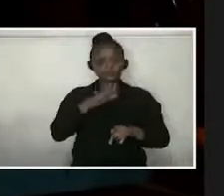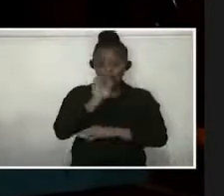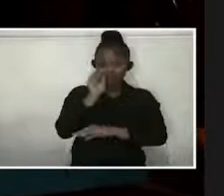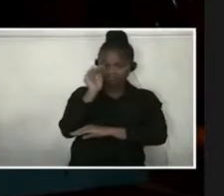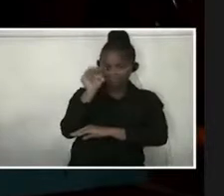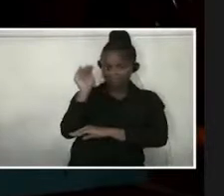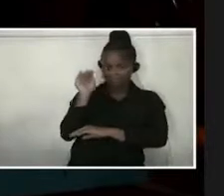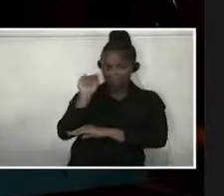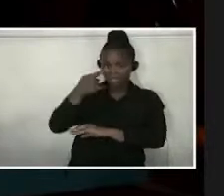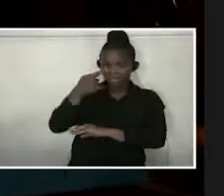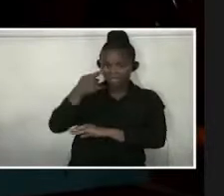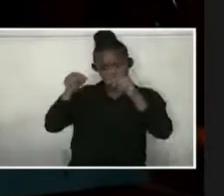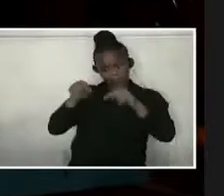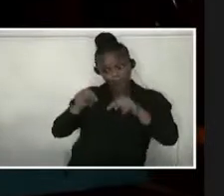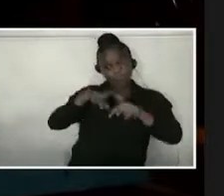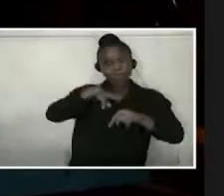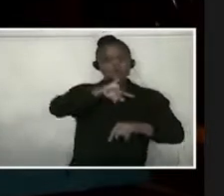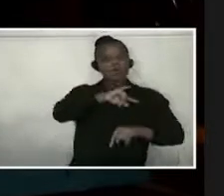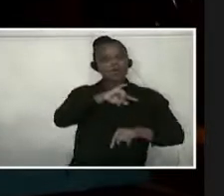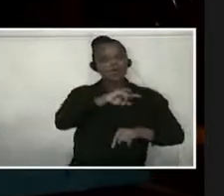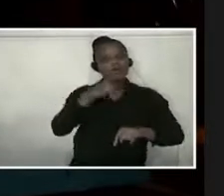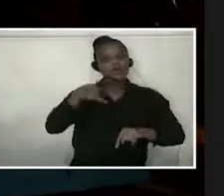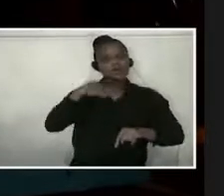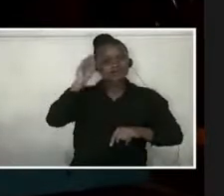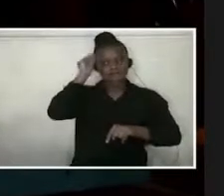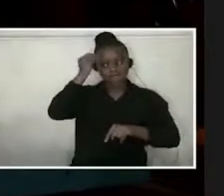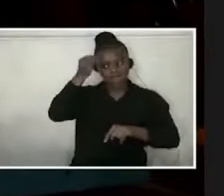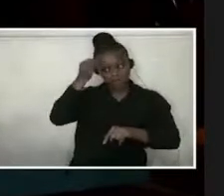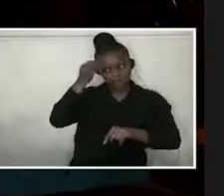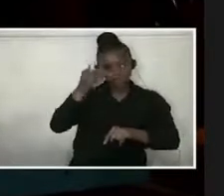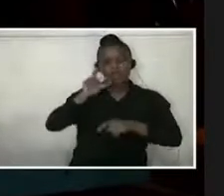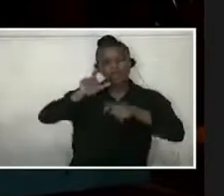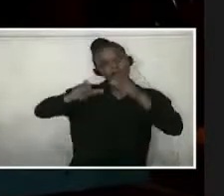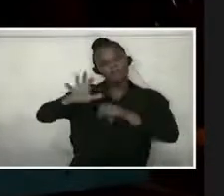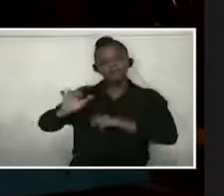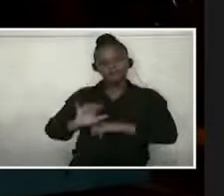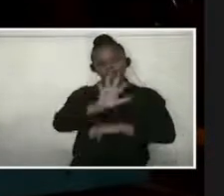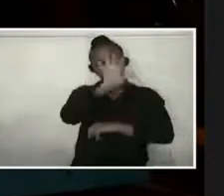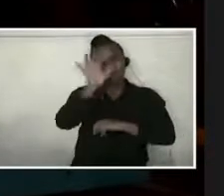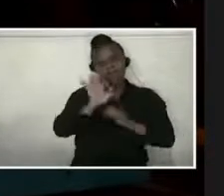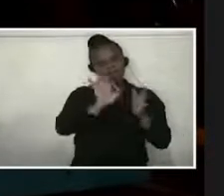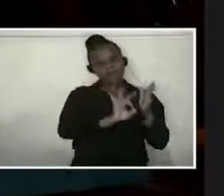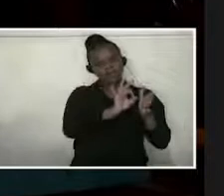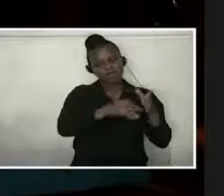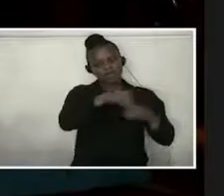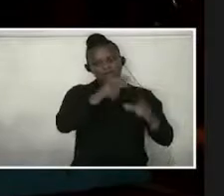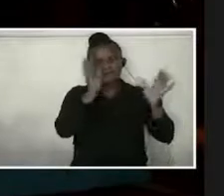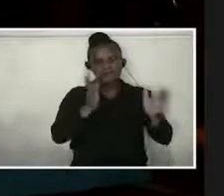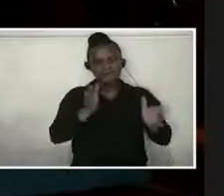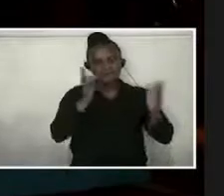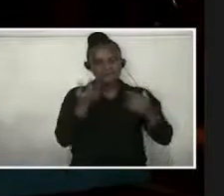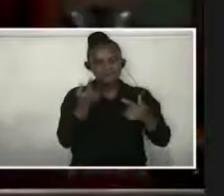of our constituencies, which are the people who vote for us. I thank you, Honorable